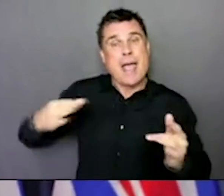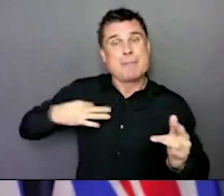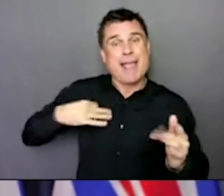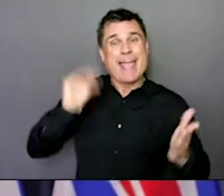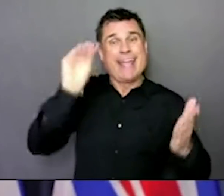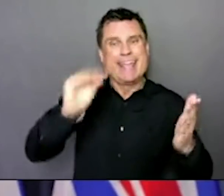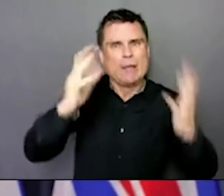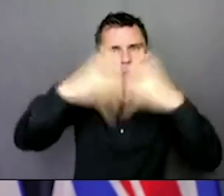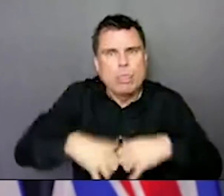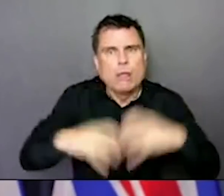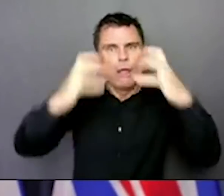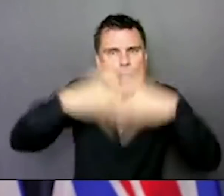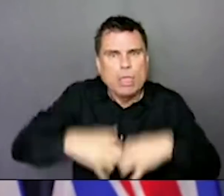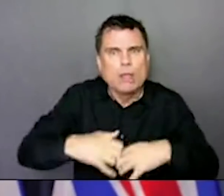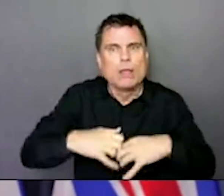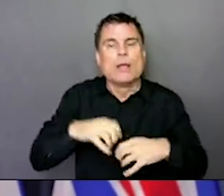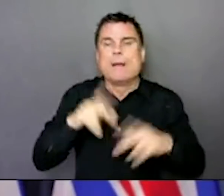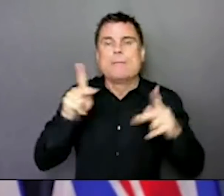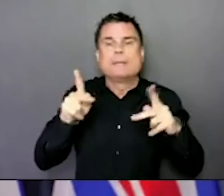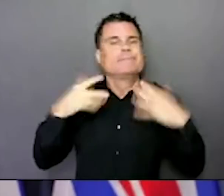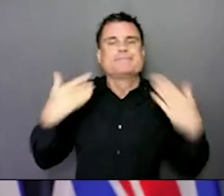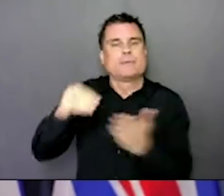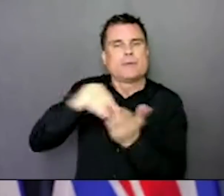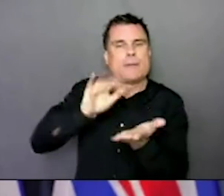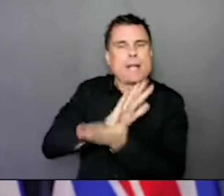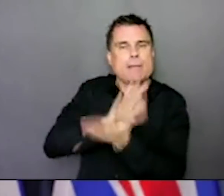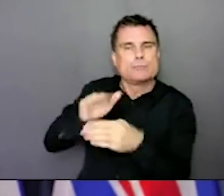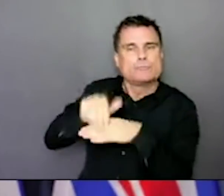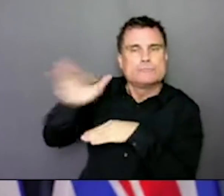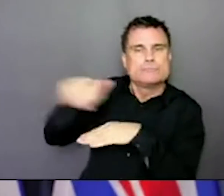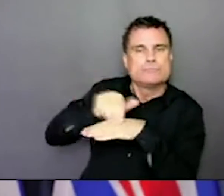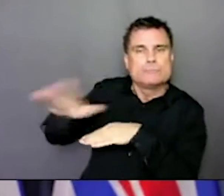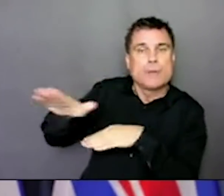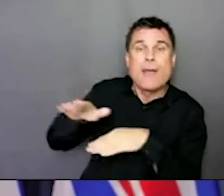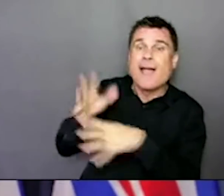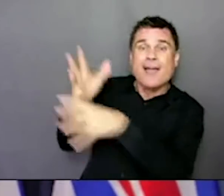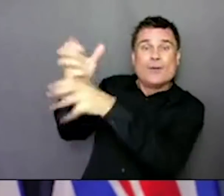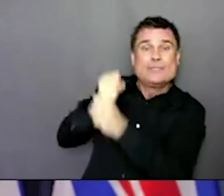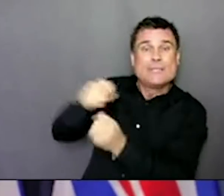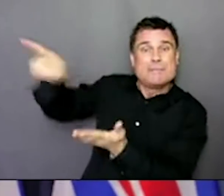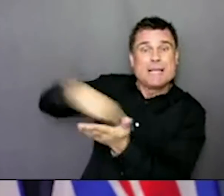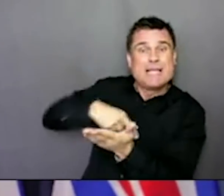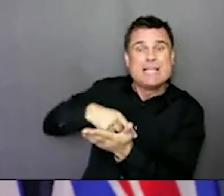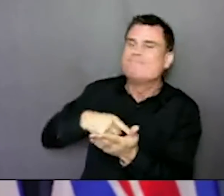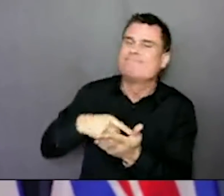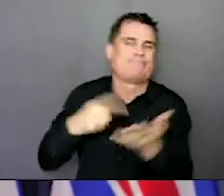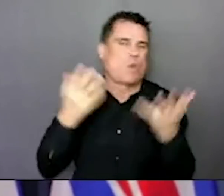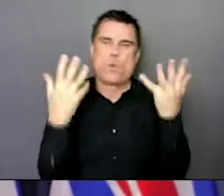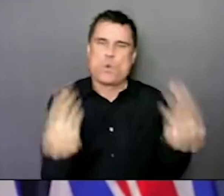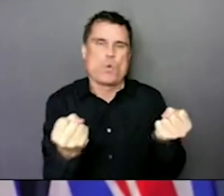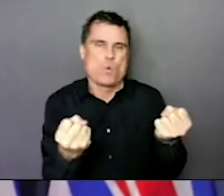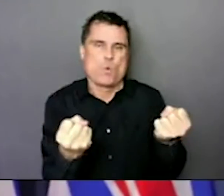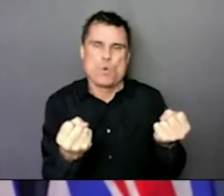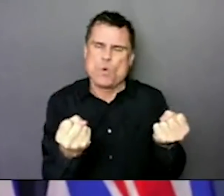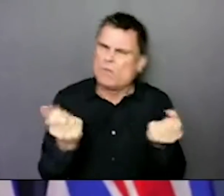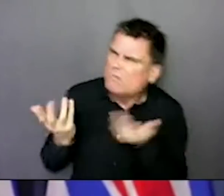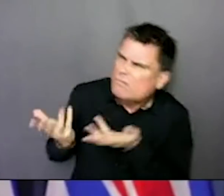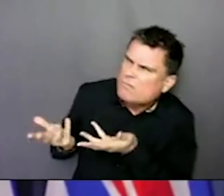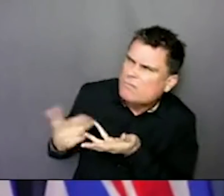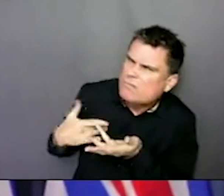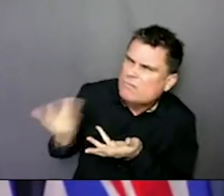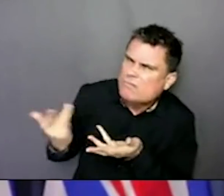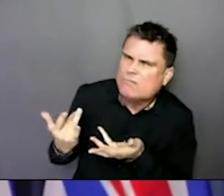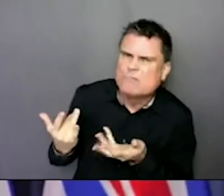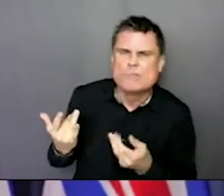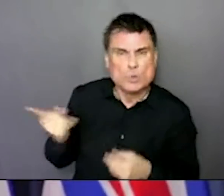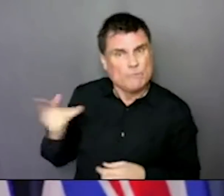in payments. Do you feel, given all these issues with the payment, that you've fulfilled your campaign promise of